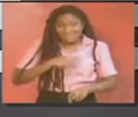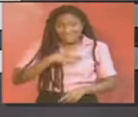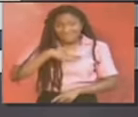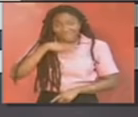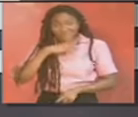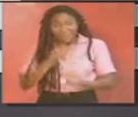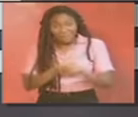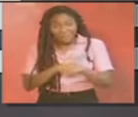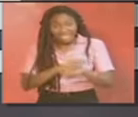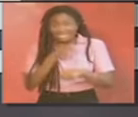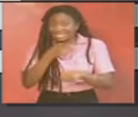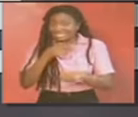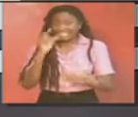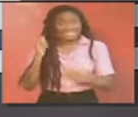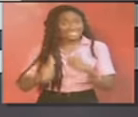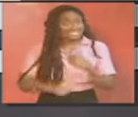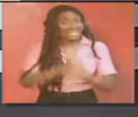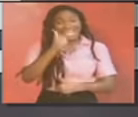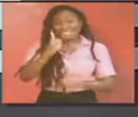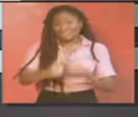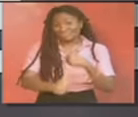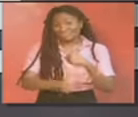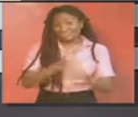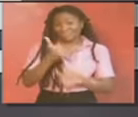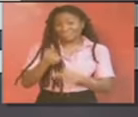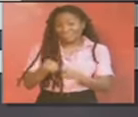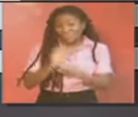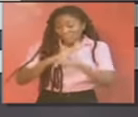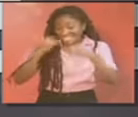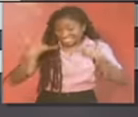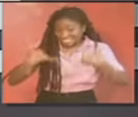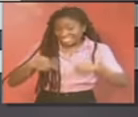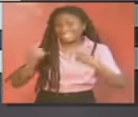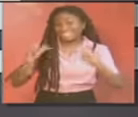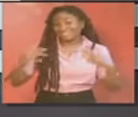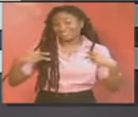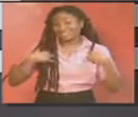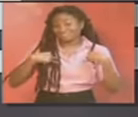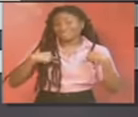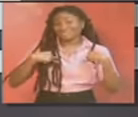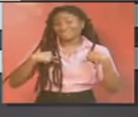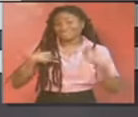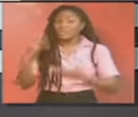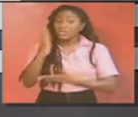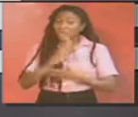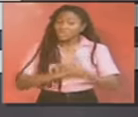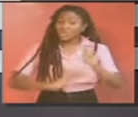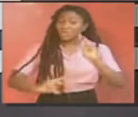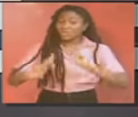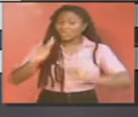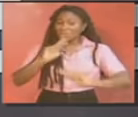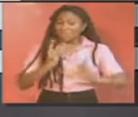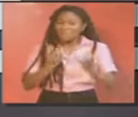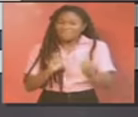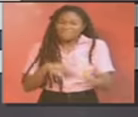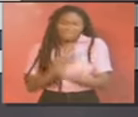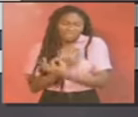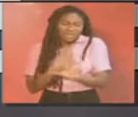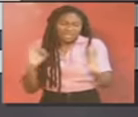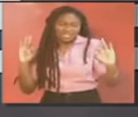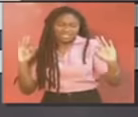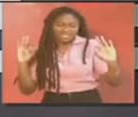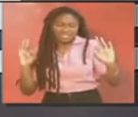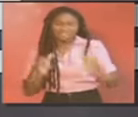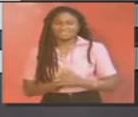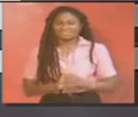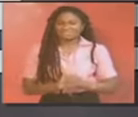as the virus is still a real threat. Some of us desire the need for freedom, as we may